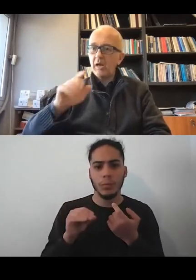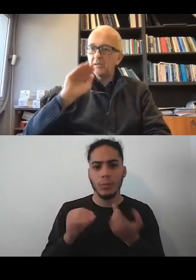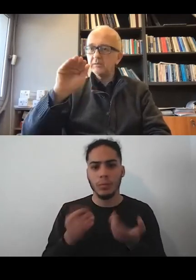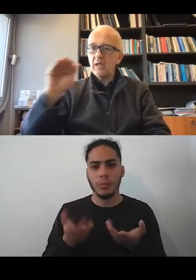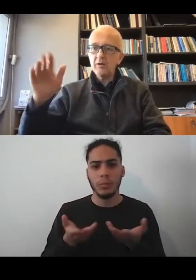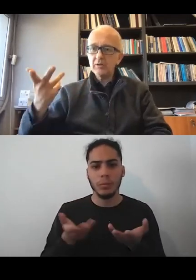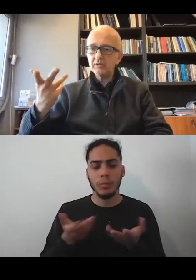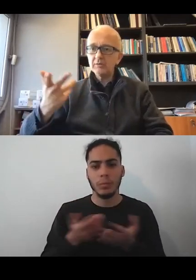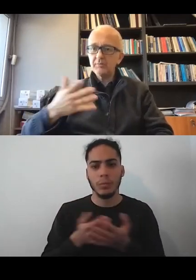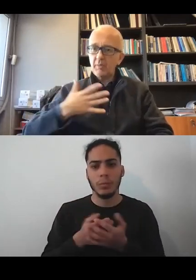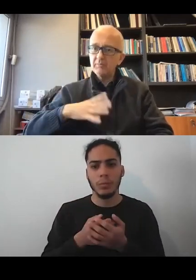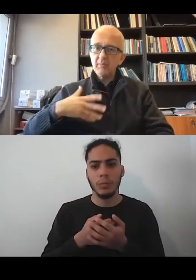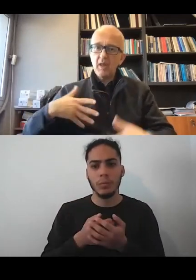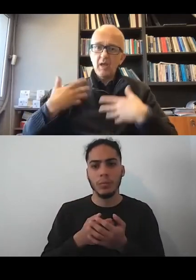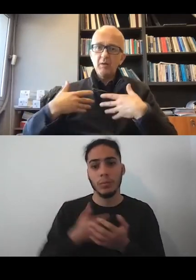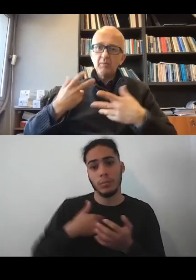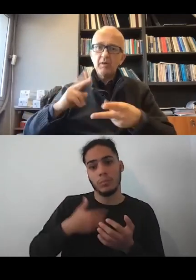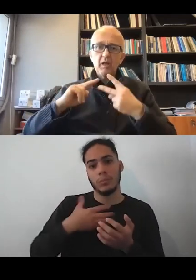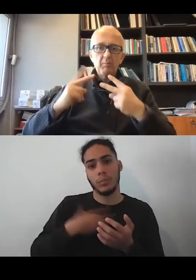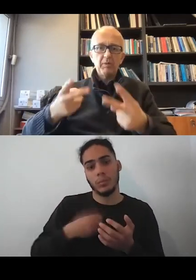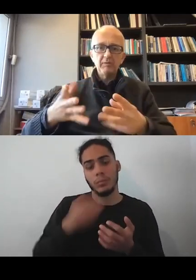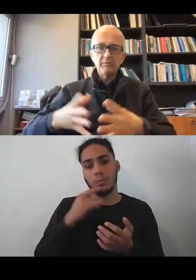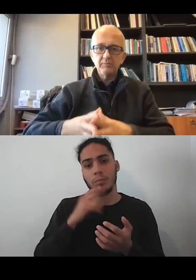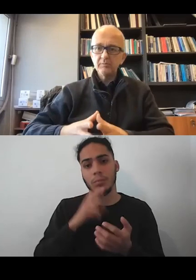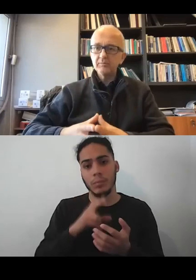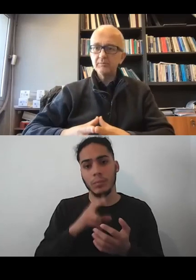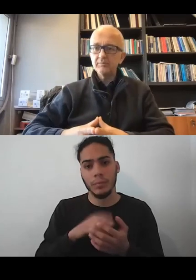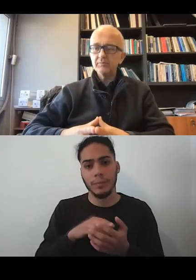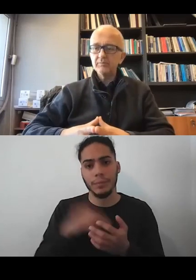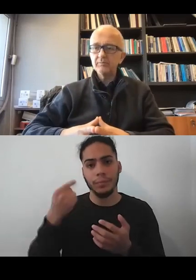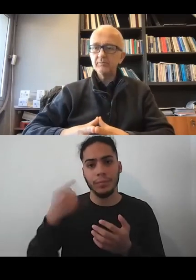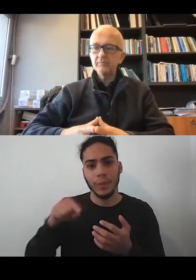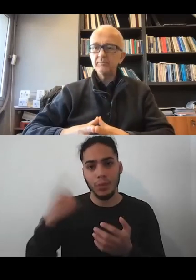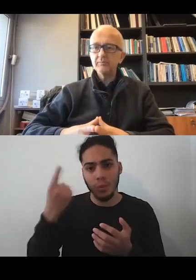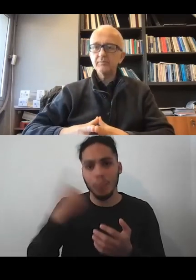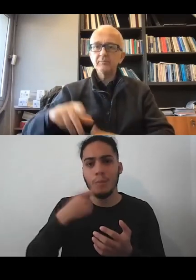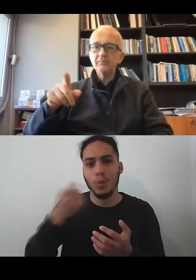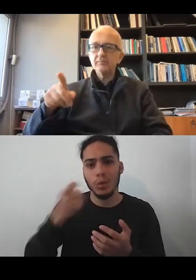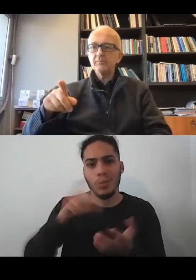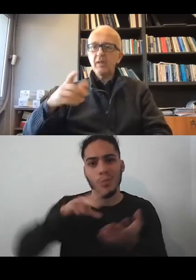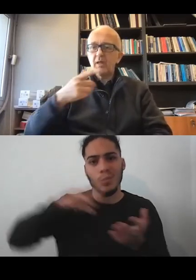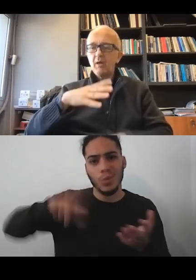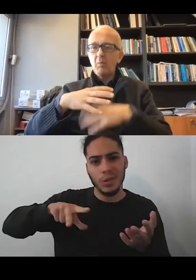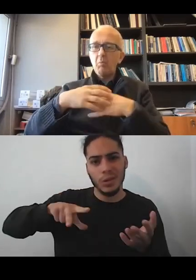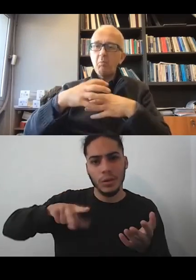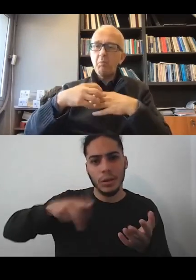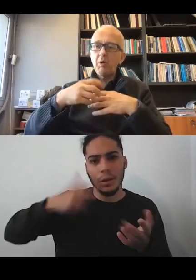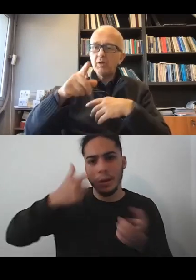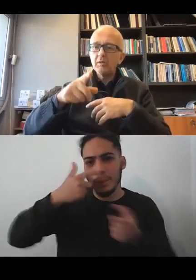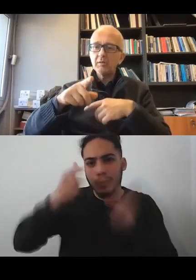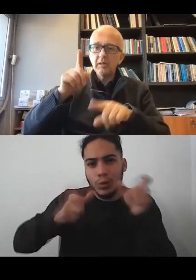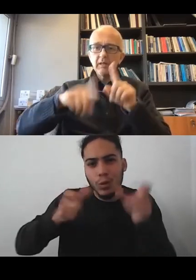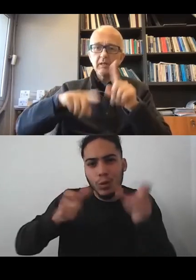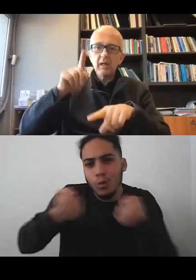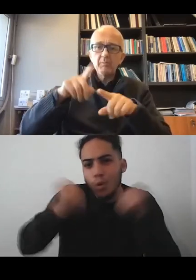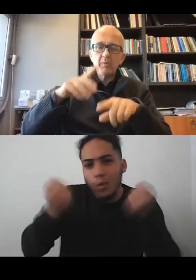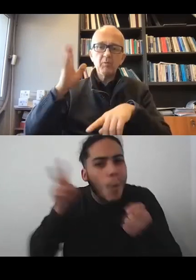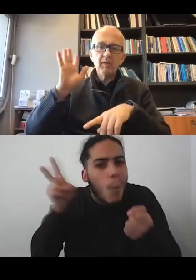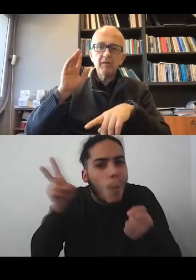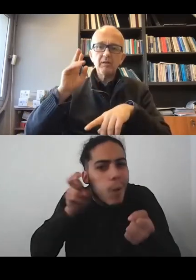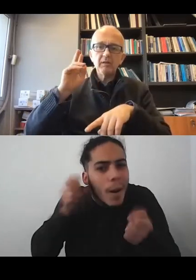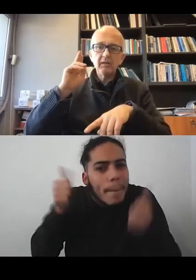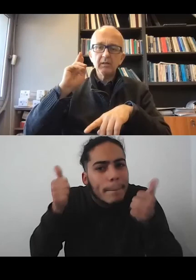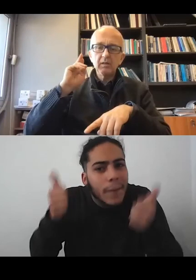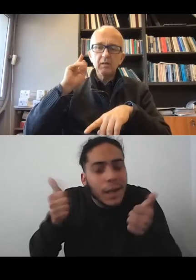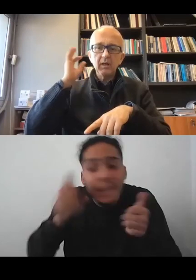We would be happy to We have hear. one question in Portuguese. Some people that are not hearing properly, if we can then